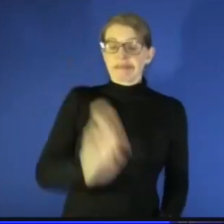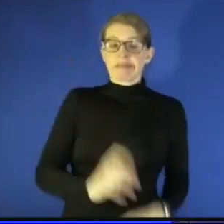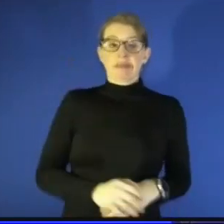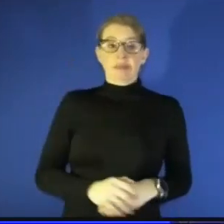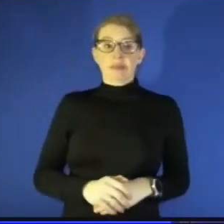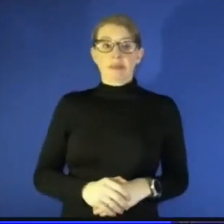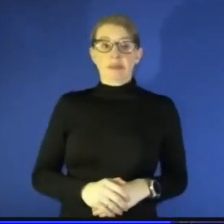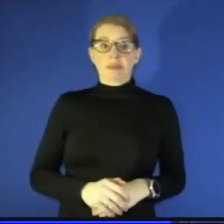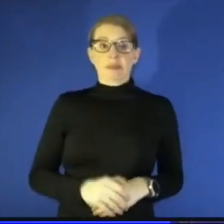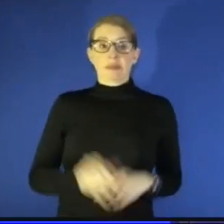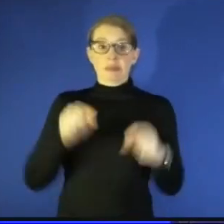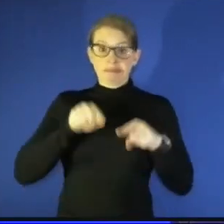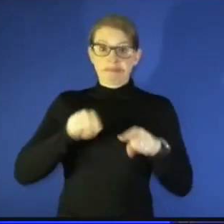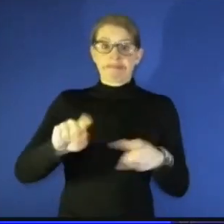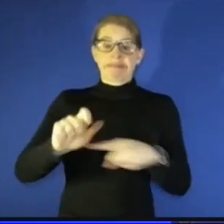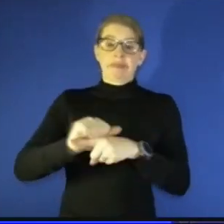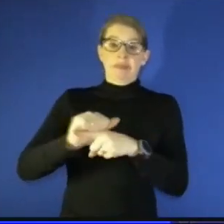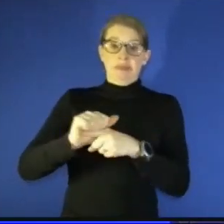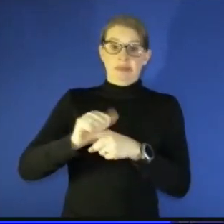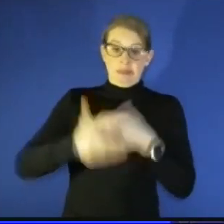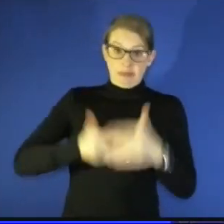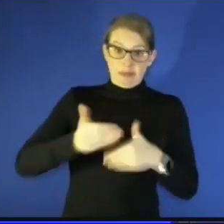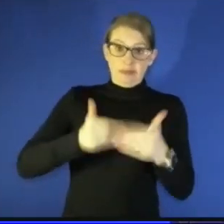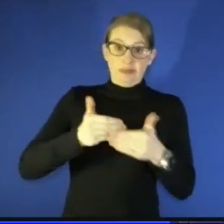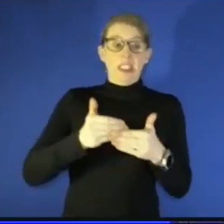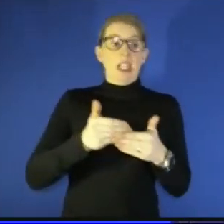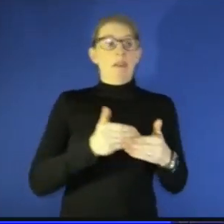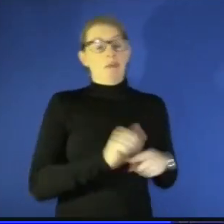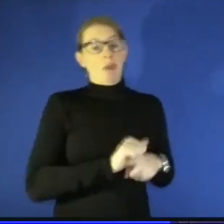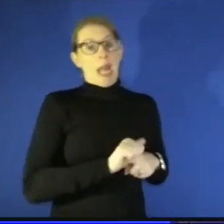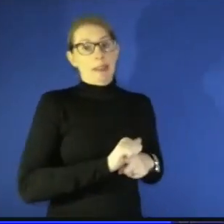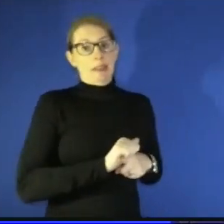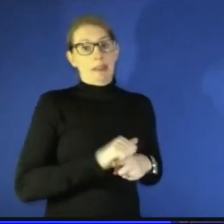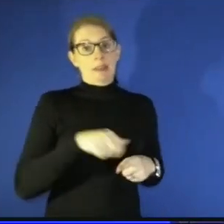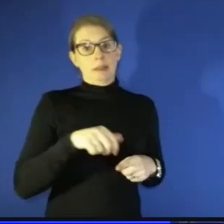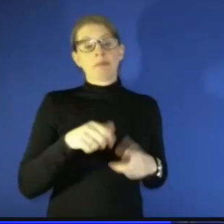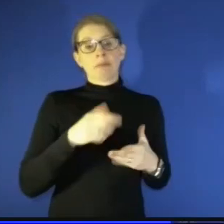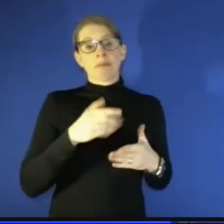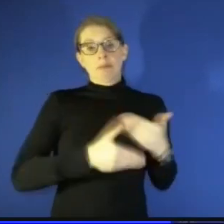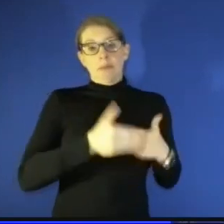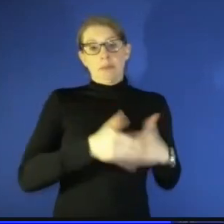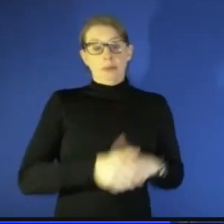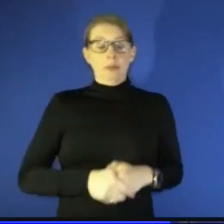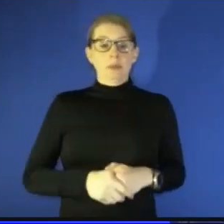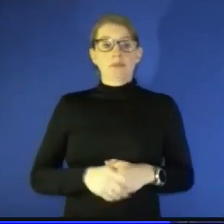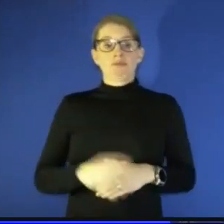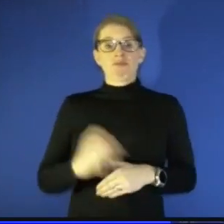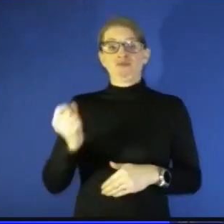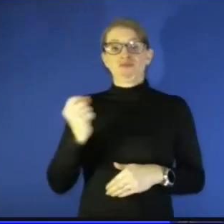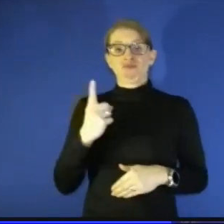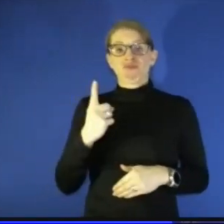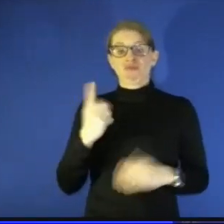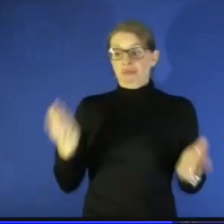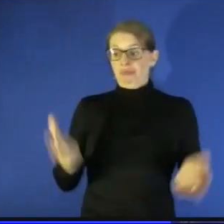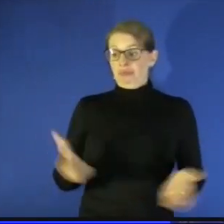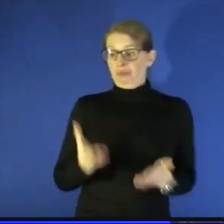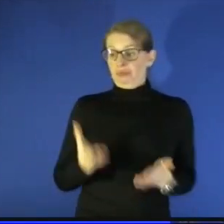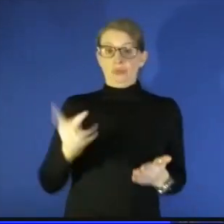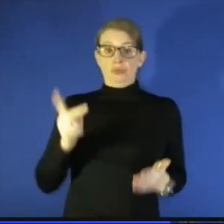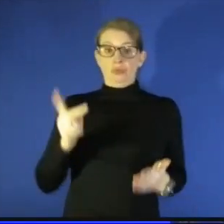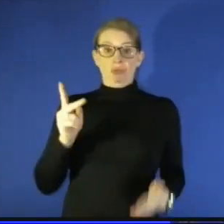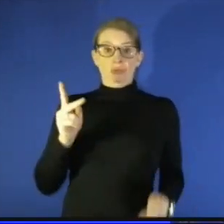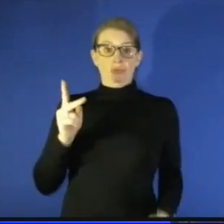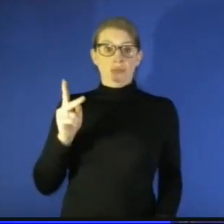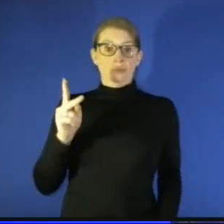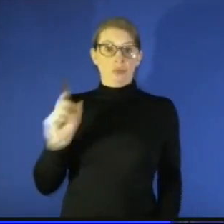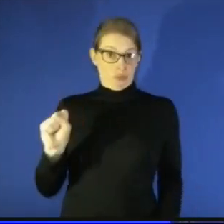training process and practice process. And I've come to understand that here in Kansas, where we're